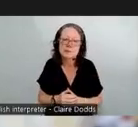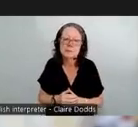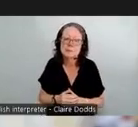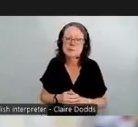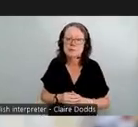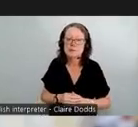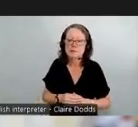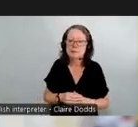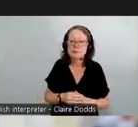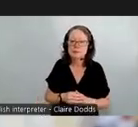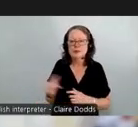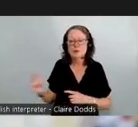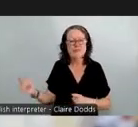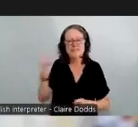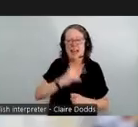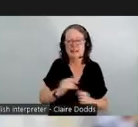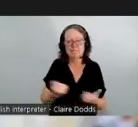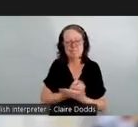everywhere.